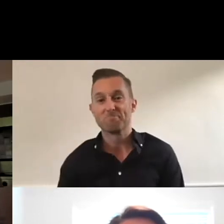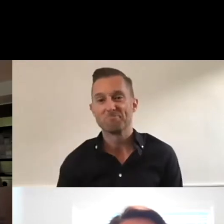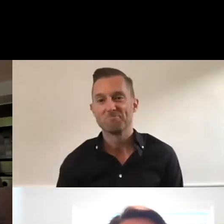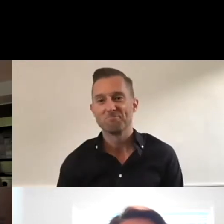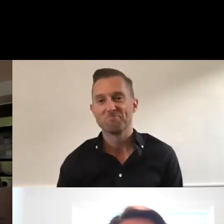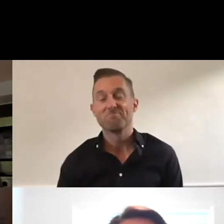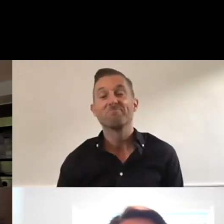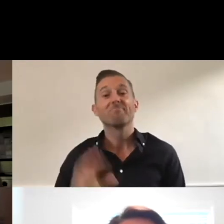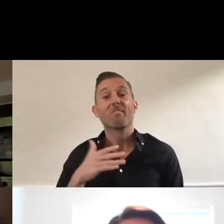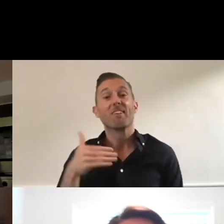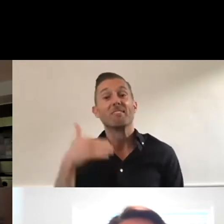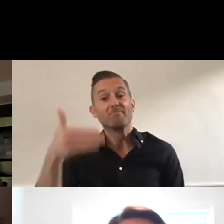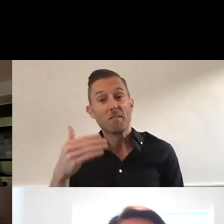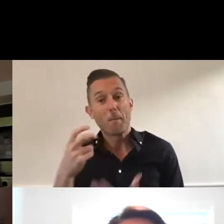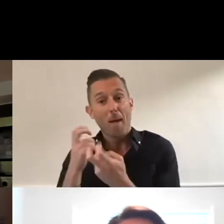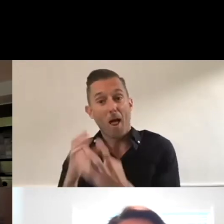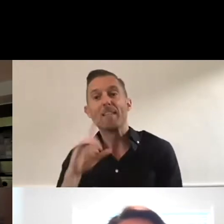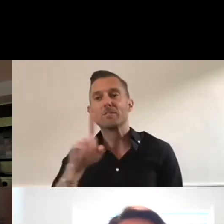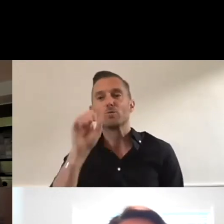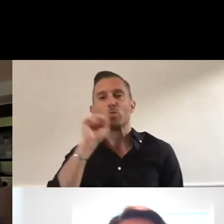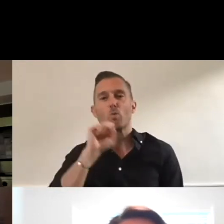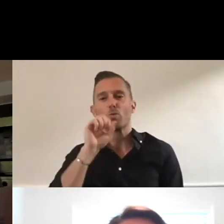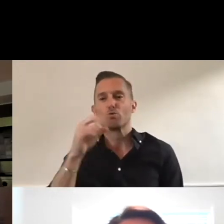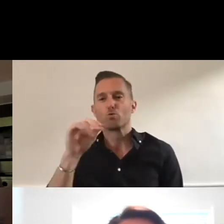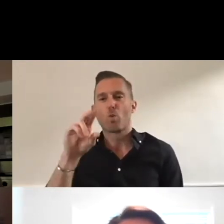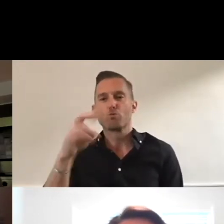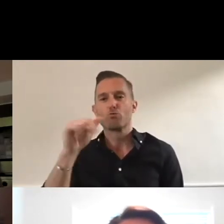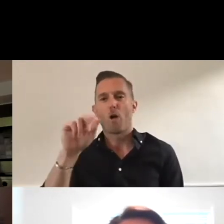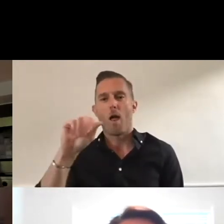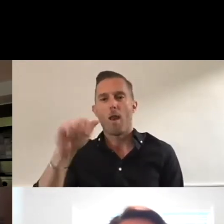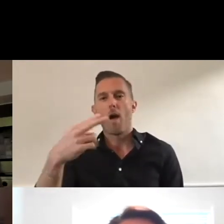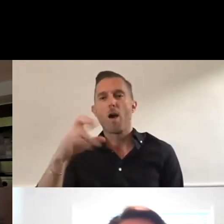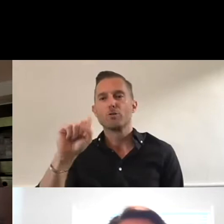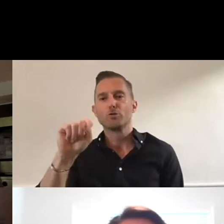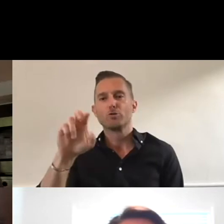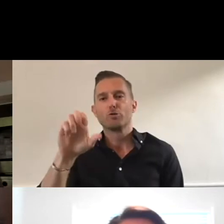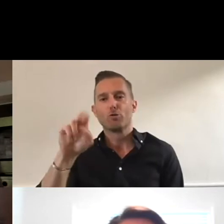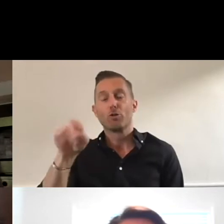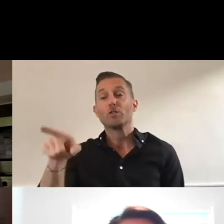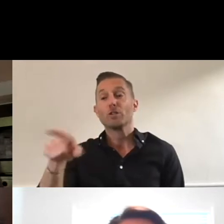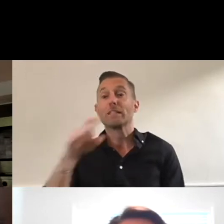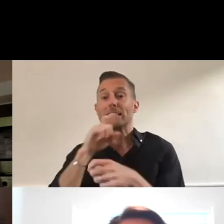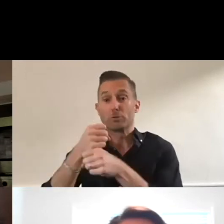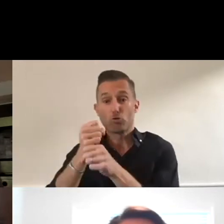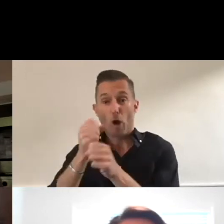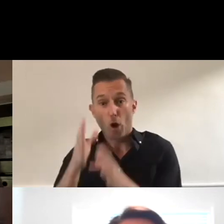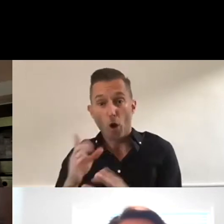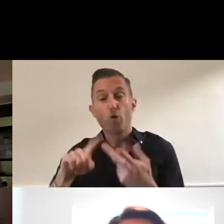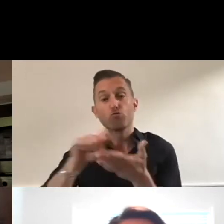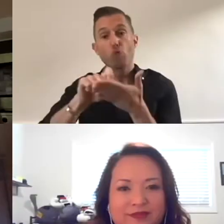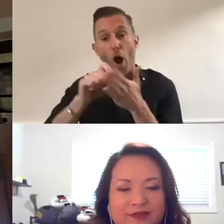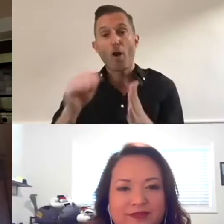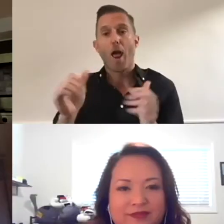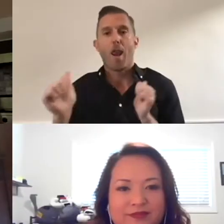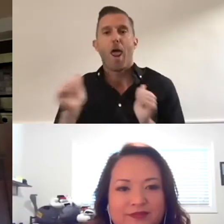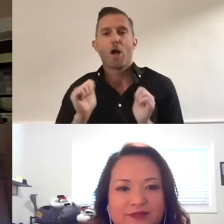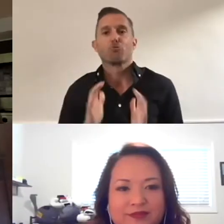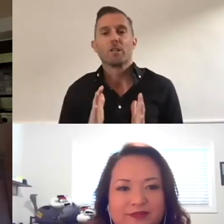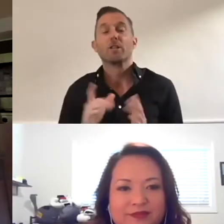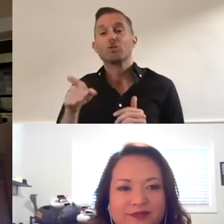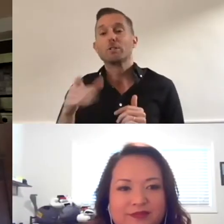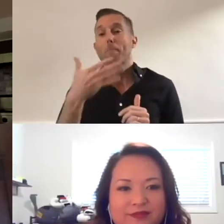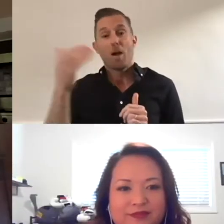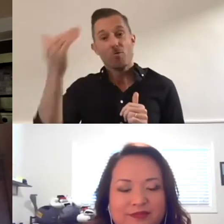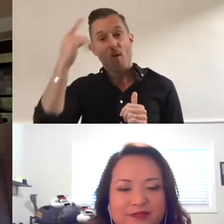Our next panelist is Shashana Stern. She is a creator, writer, and actress. She is best known for